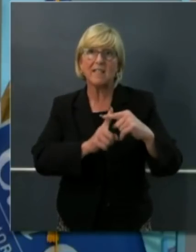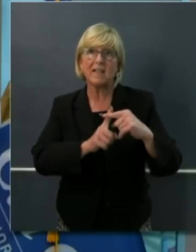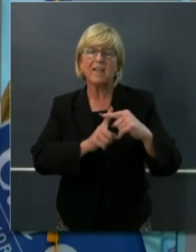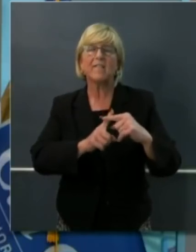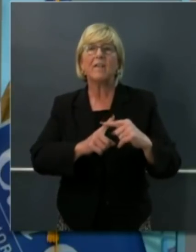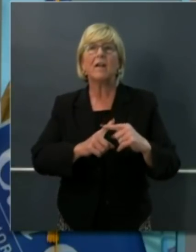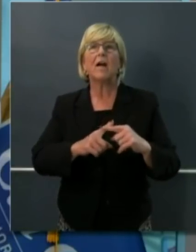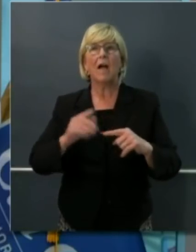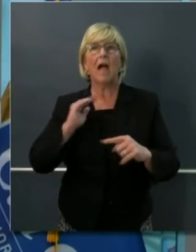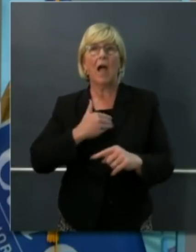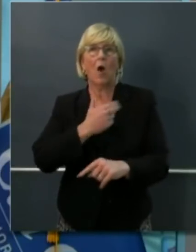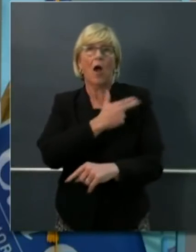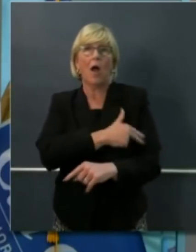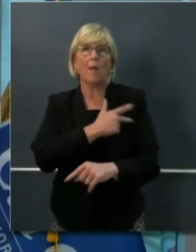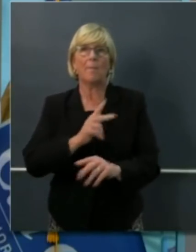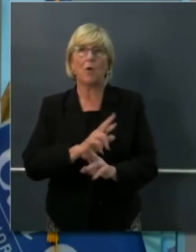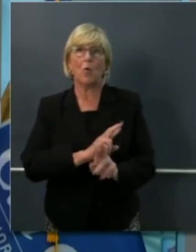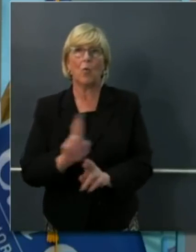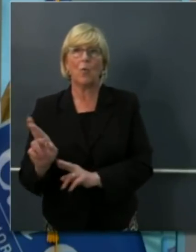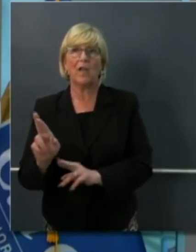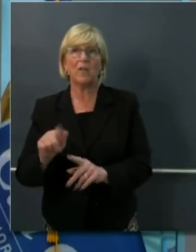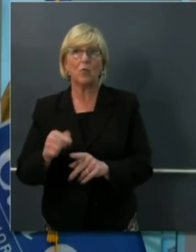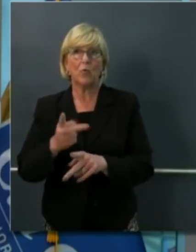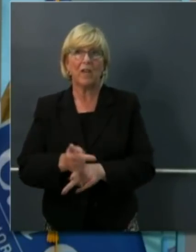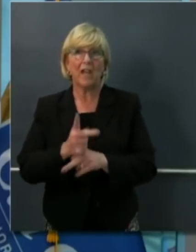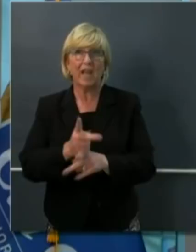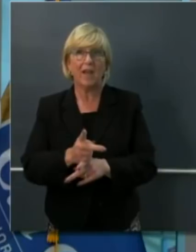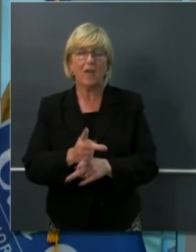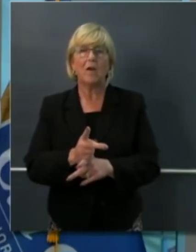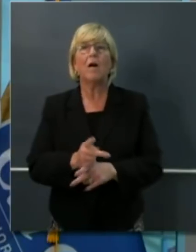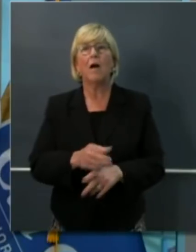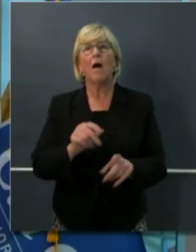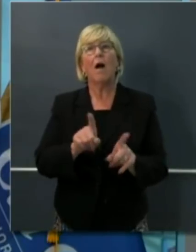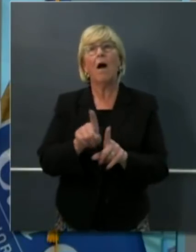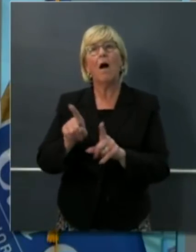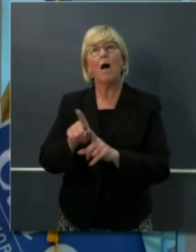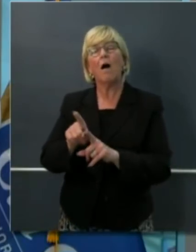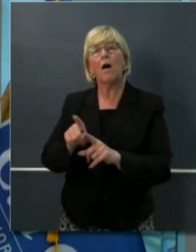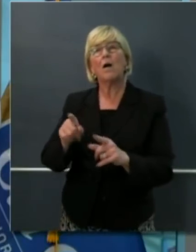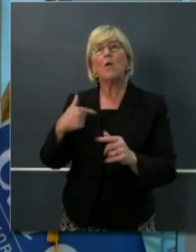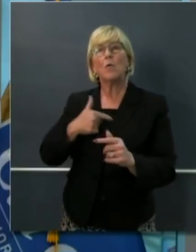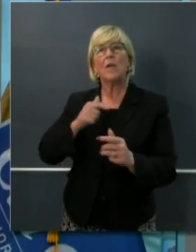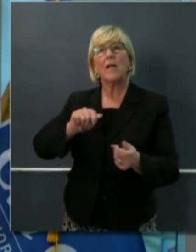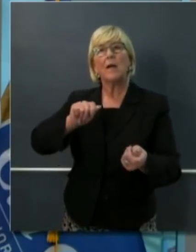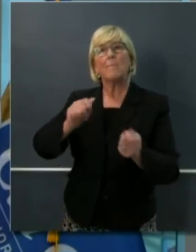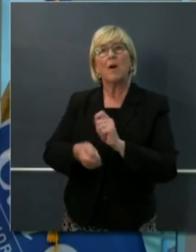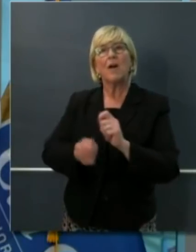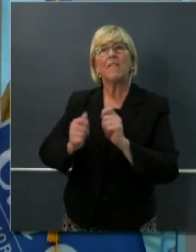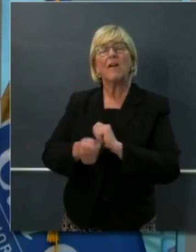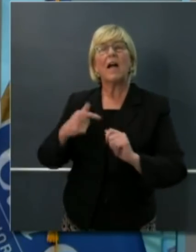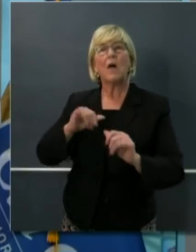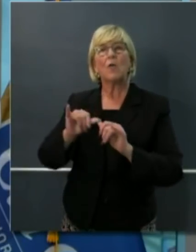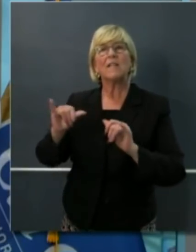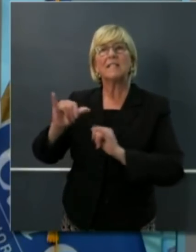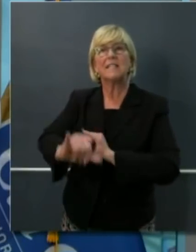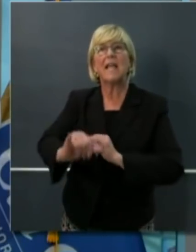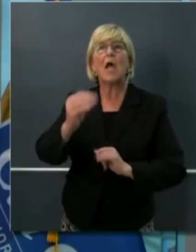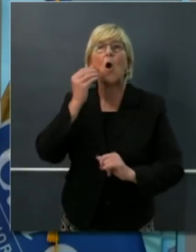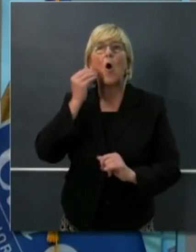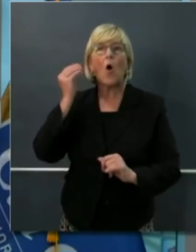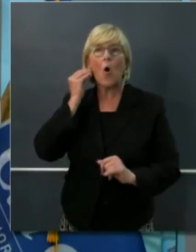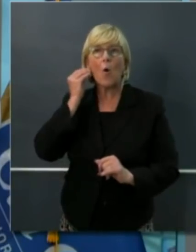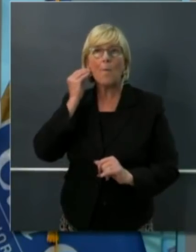are prepared and able to care for them. It also allows us to modify our stay-at-home order because we have